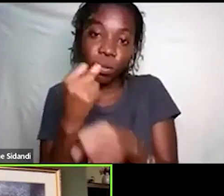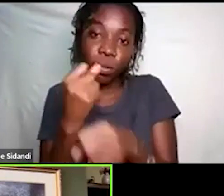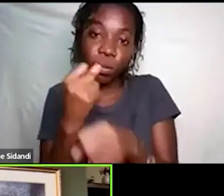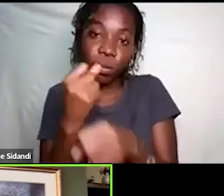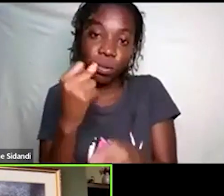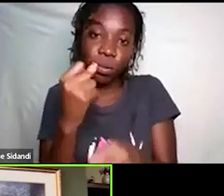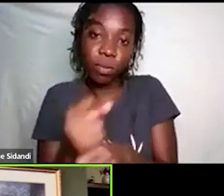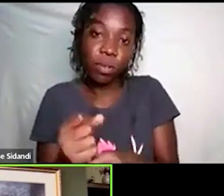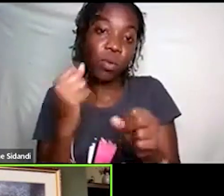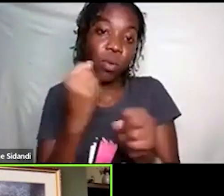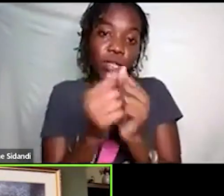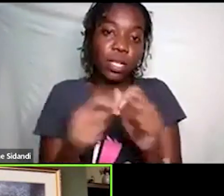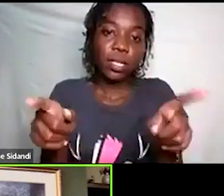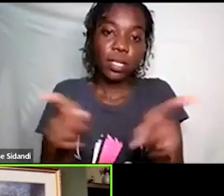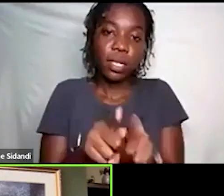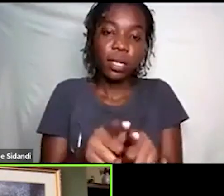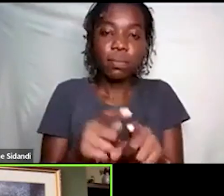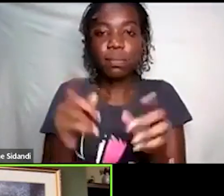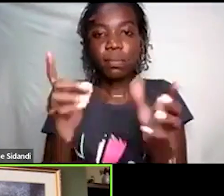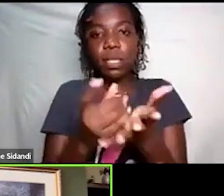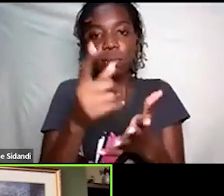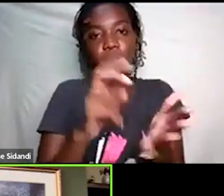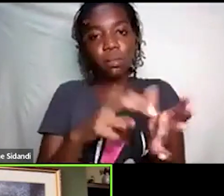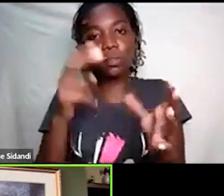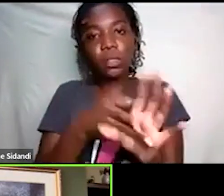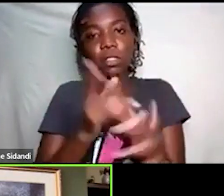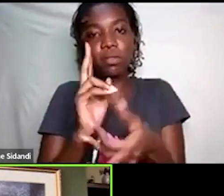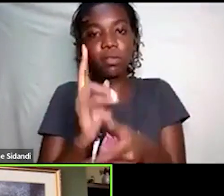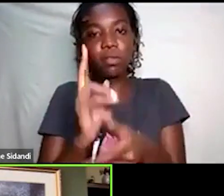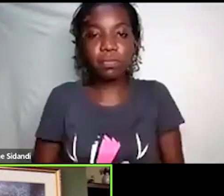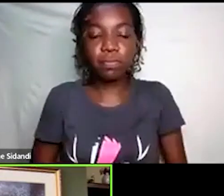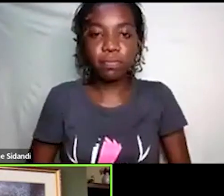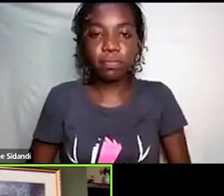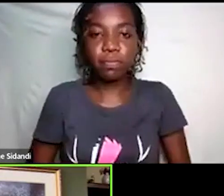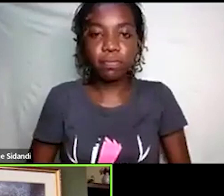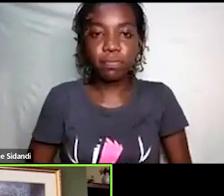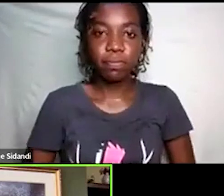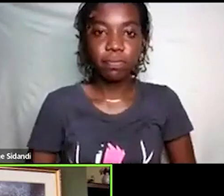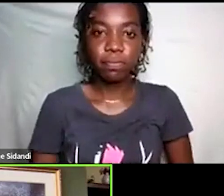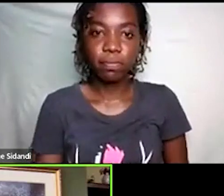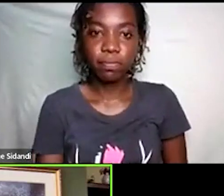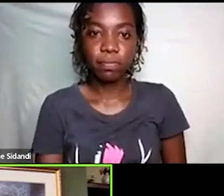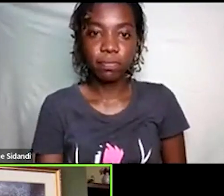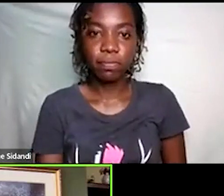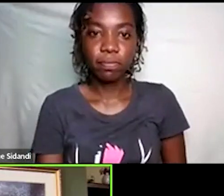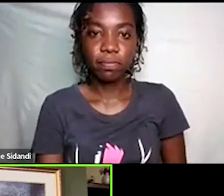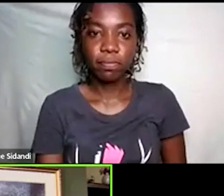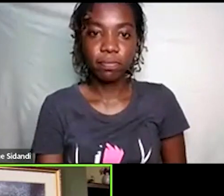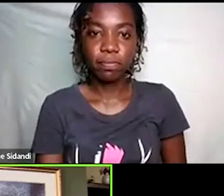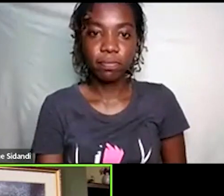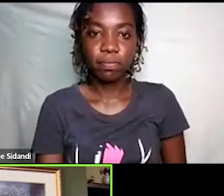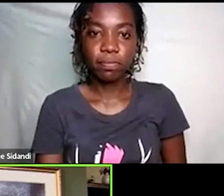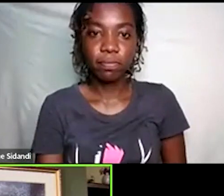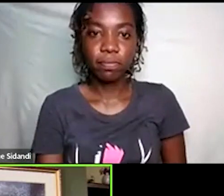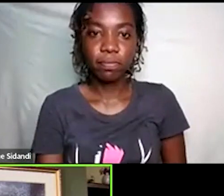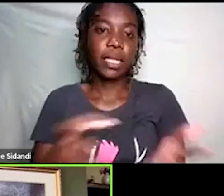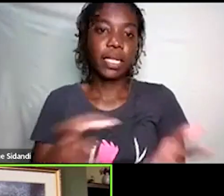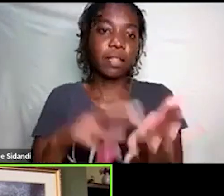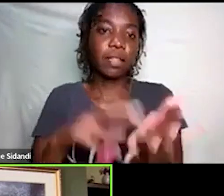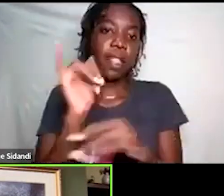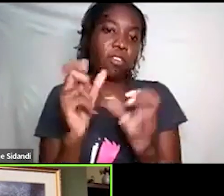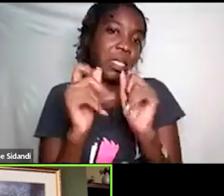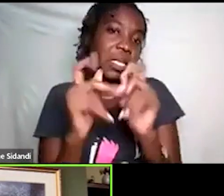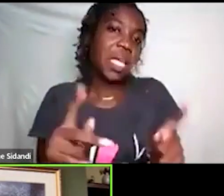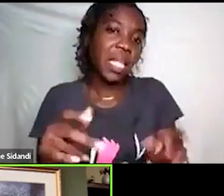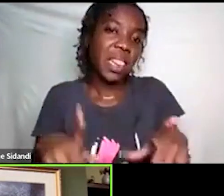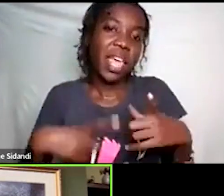for a transfer. What's the big deal? Go for a transfer. That's okay. Life goes on. You